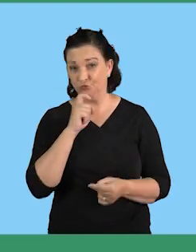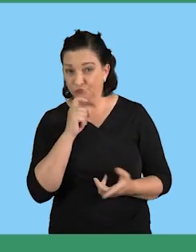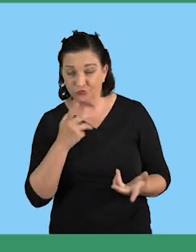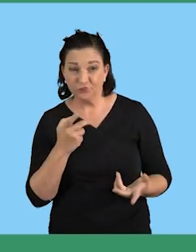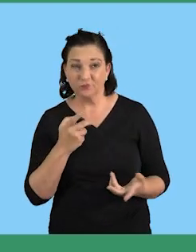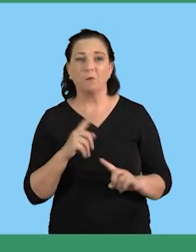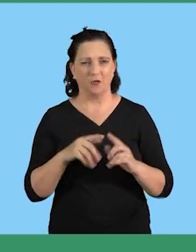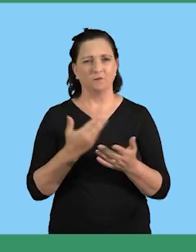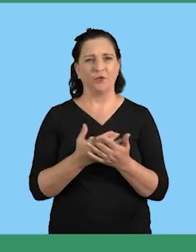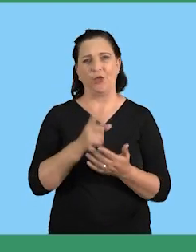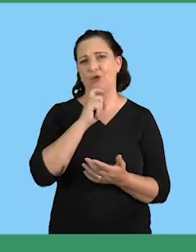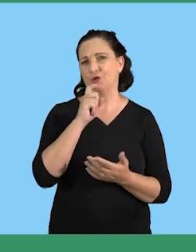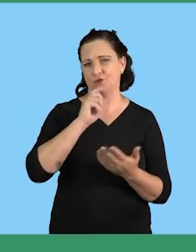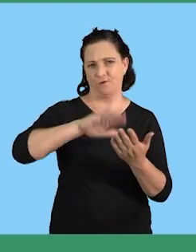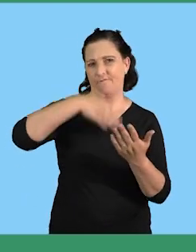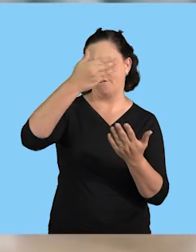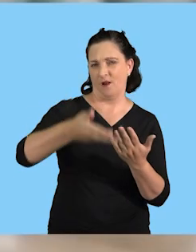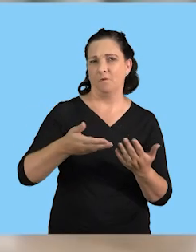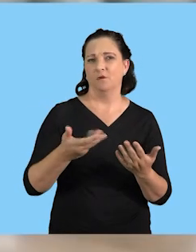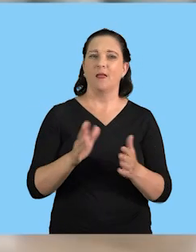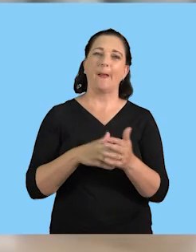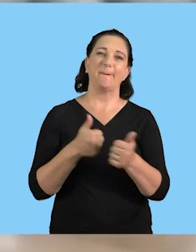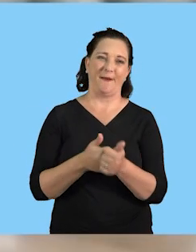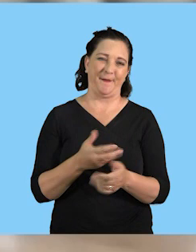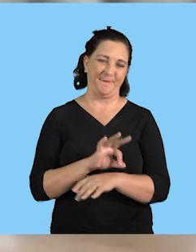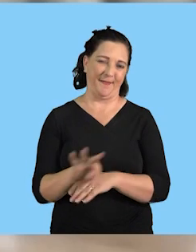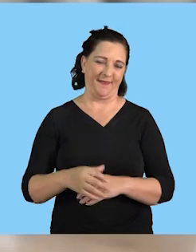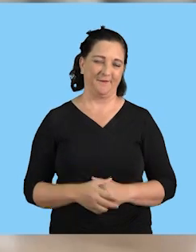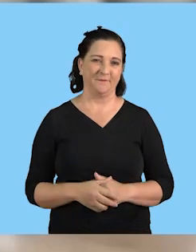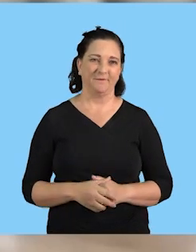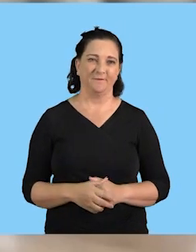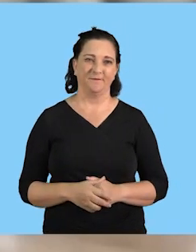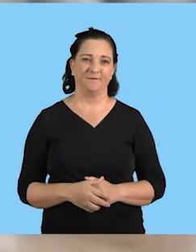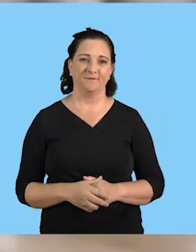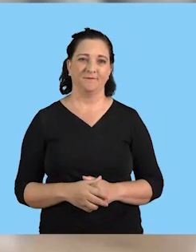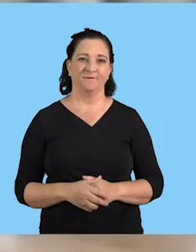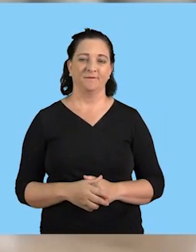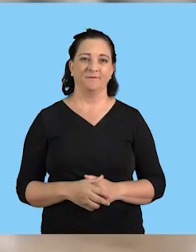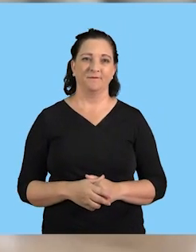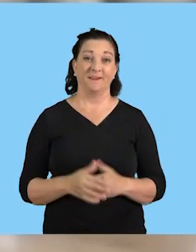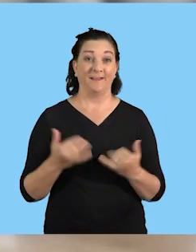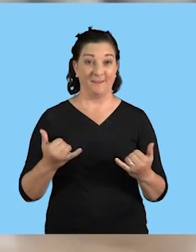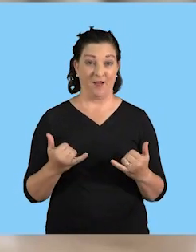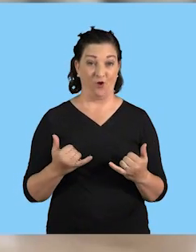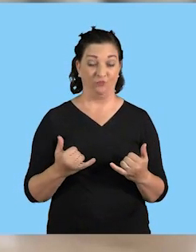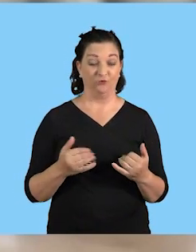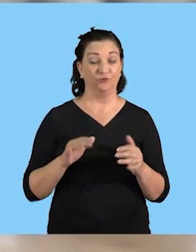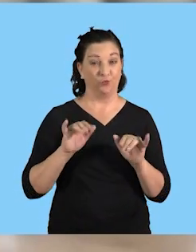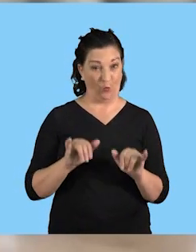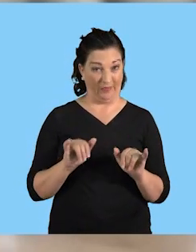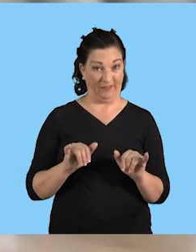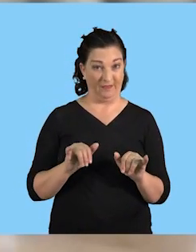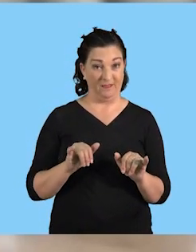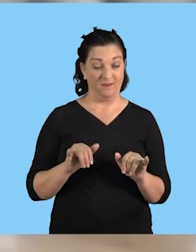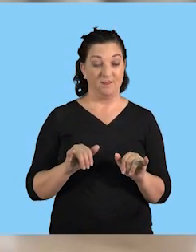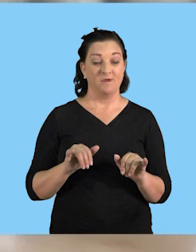there, and then you can easily use this one as your backup plan. All right, so we're going to end it here for now, and